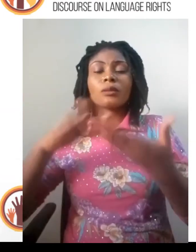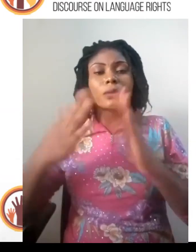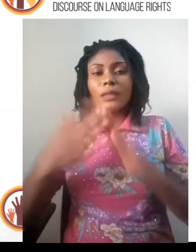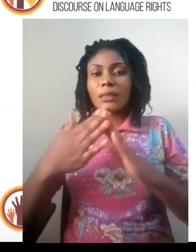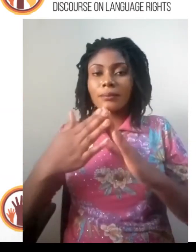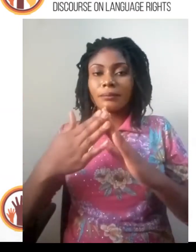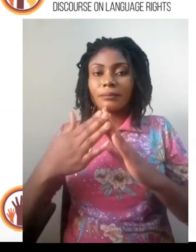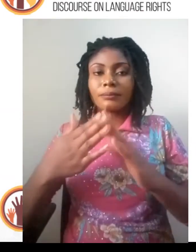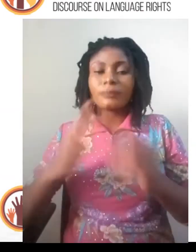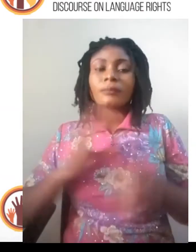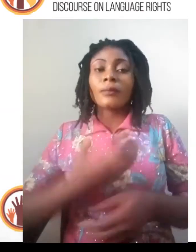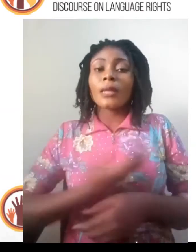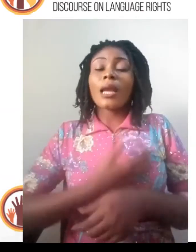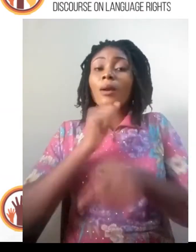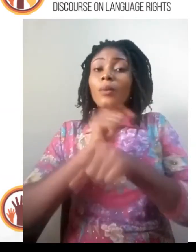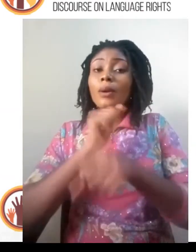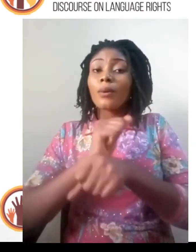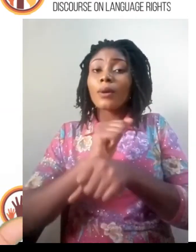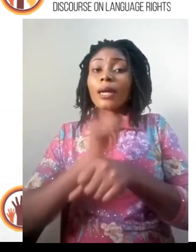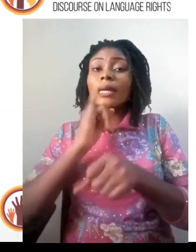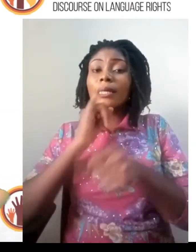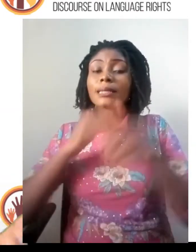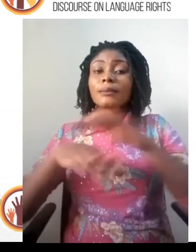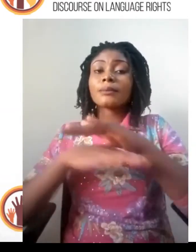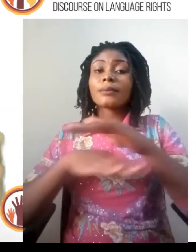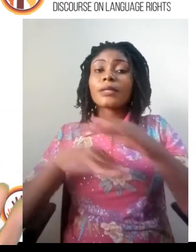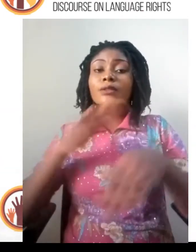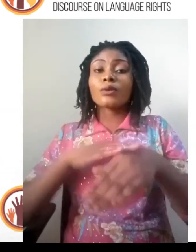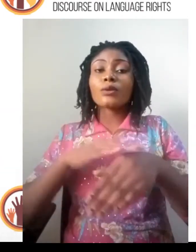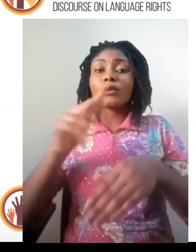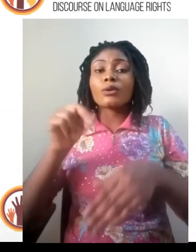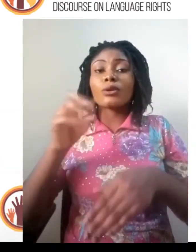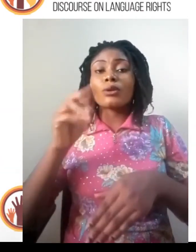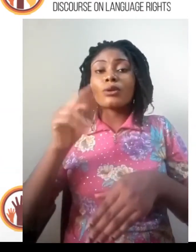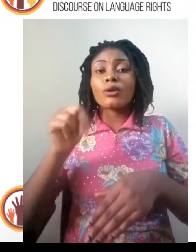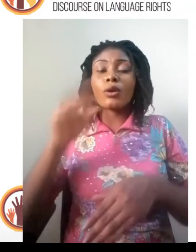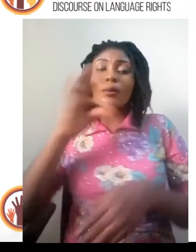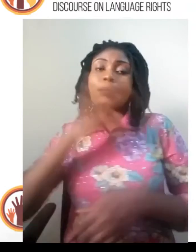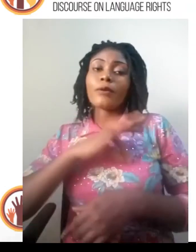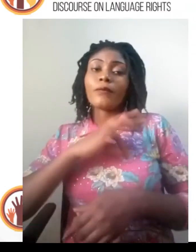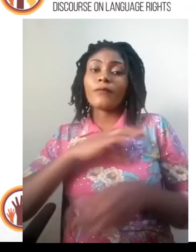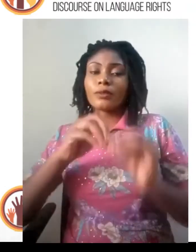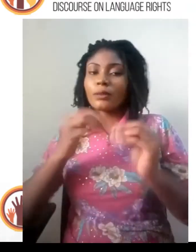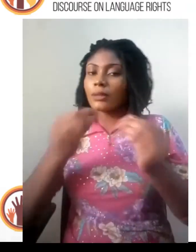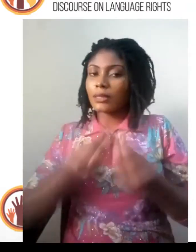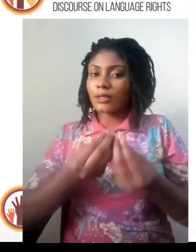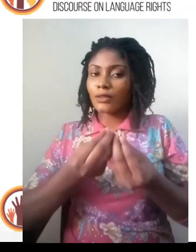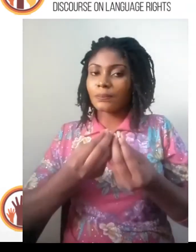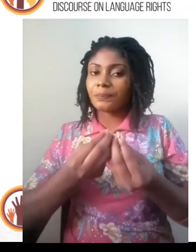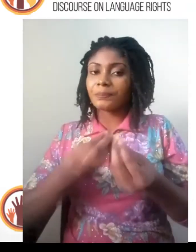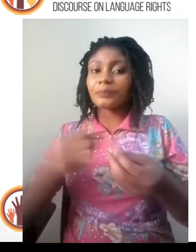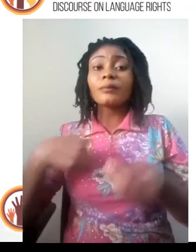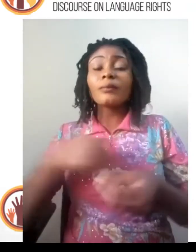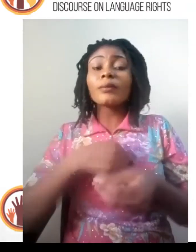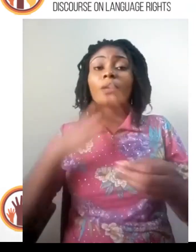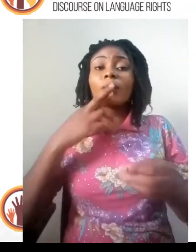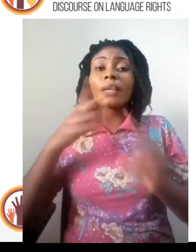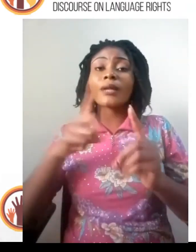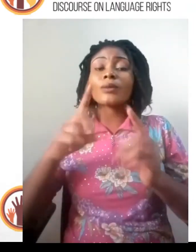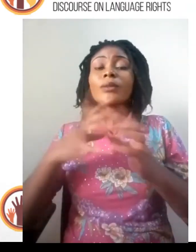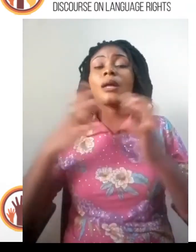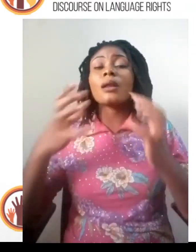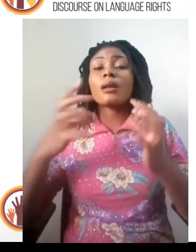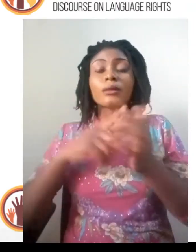non-profit organization, and we are doing different projects to give back to the community. We are